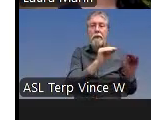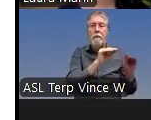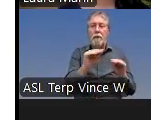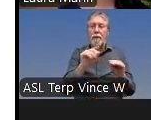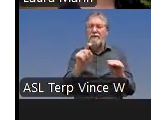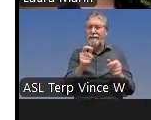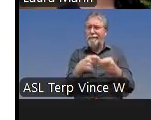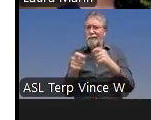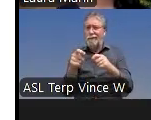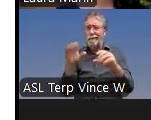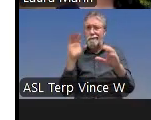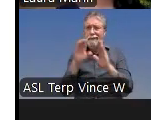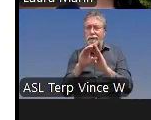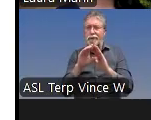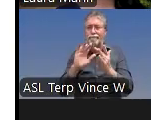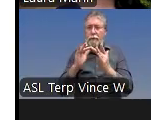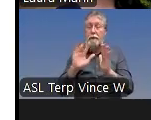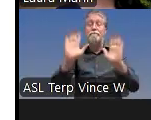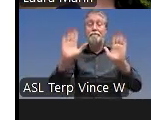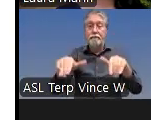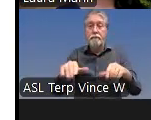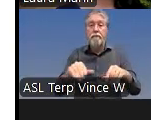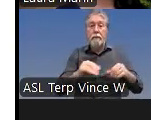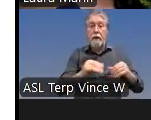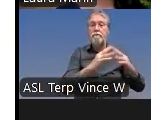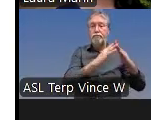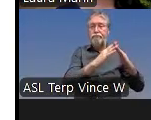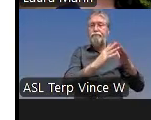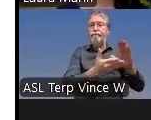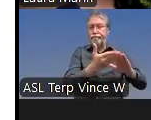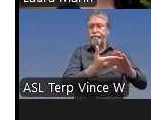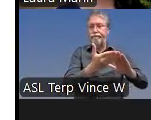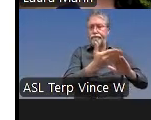this information on the website, but it is active and running.